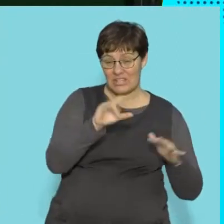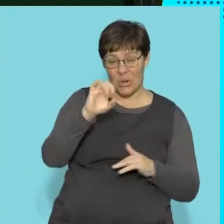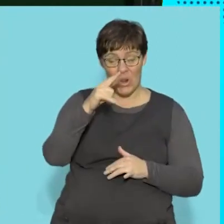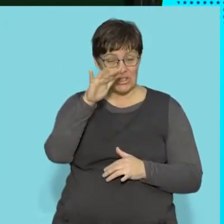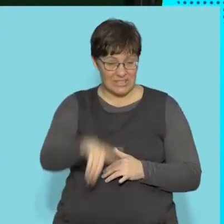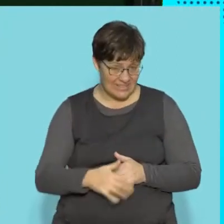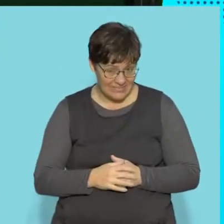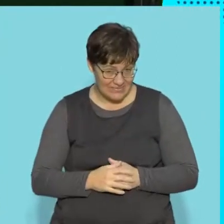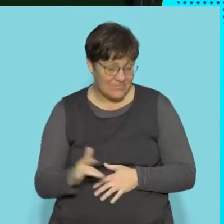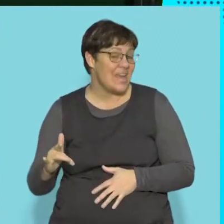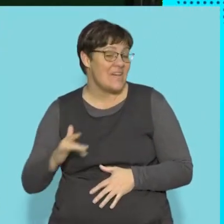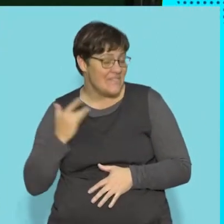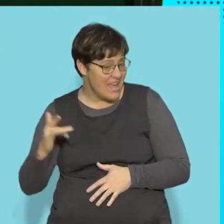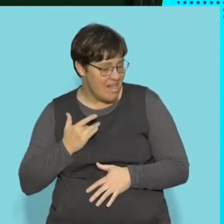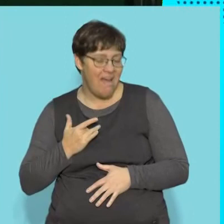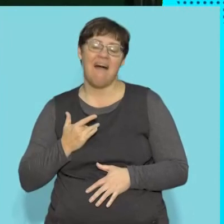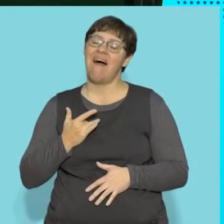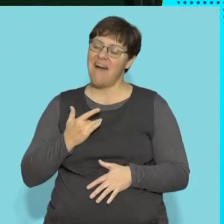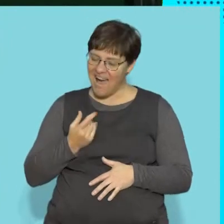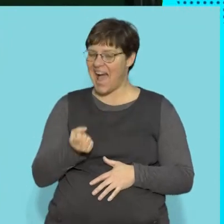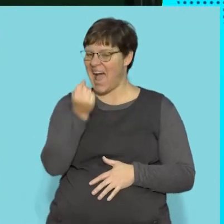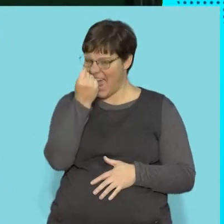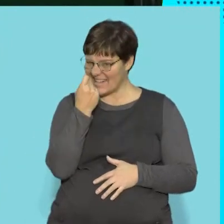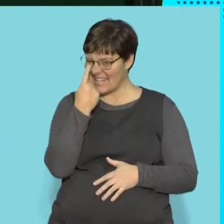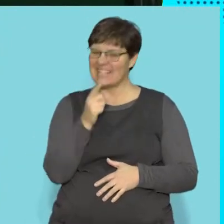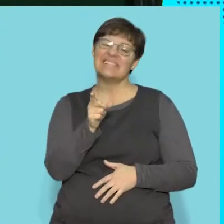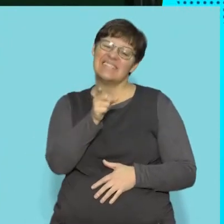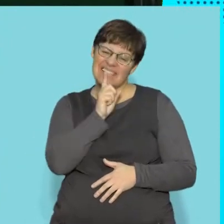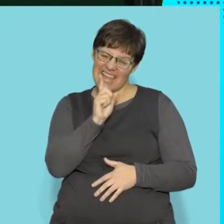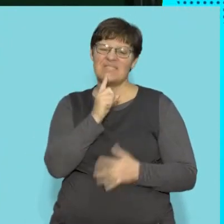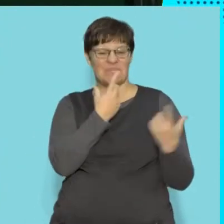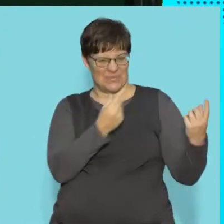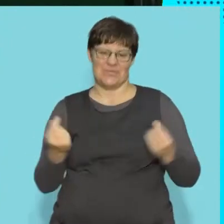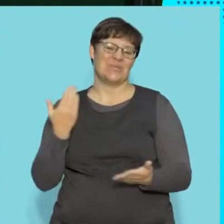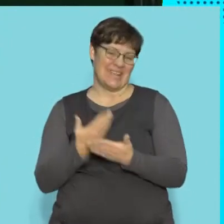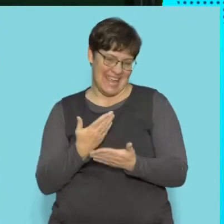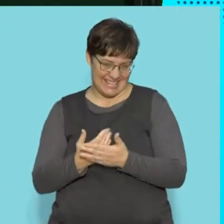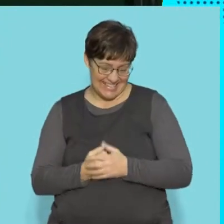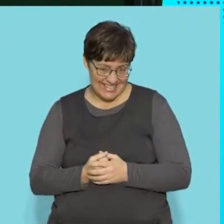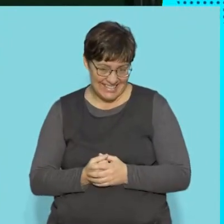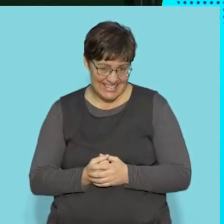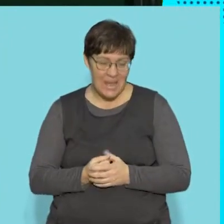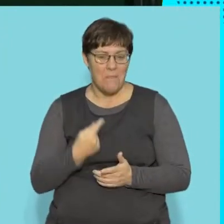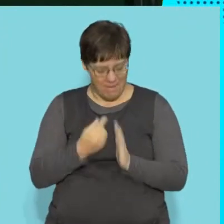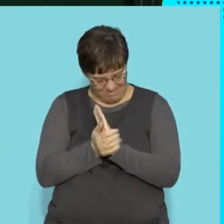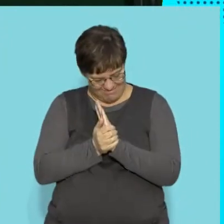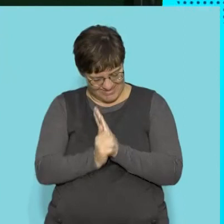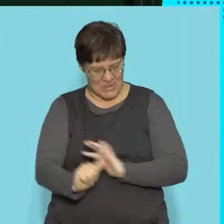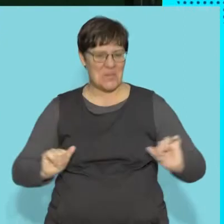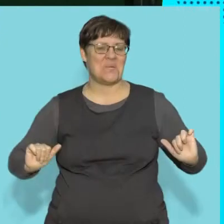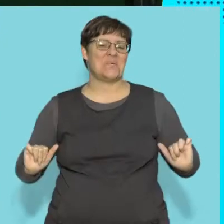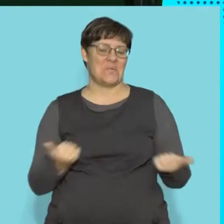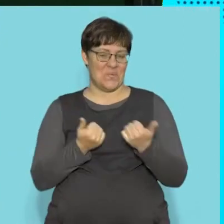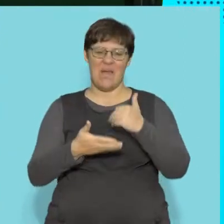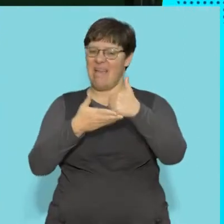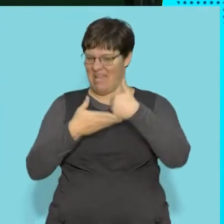Do you feel equipped to go into a test or any assessment task with skills that are going to help